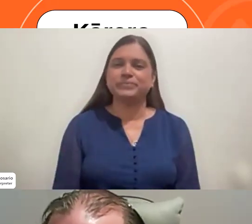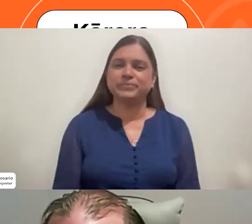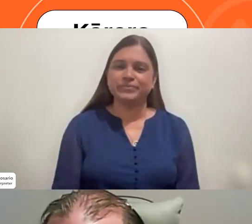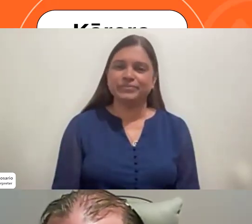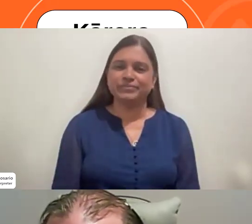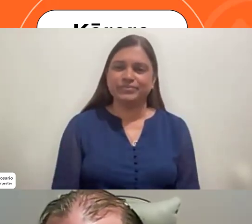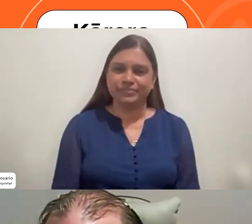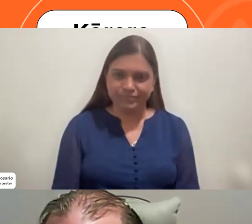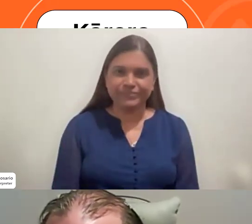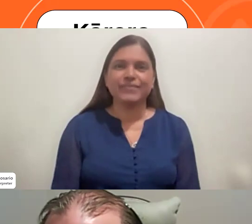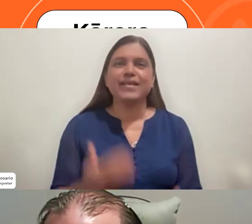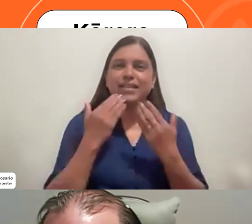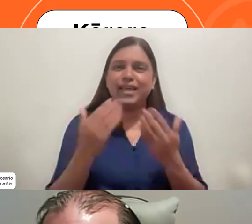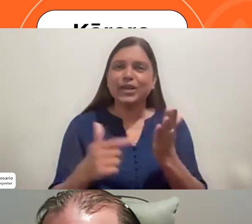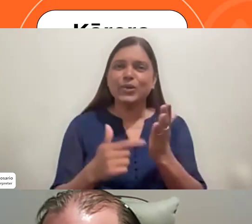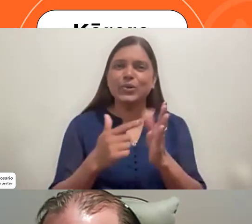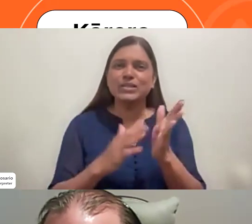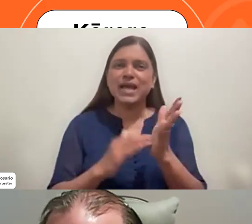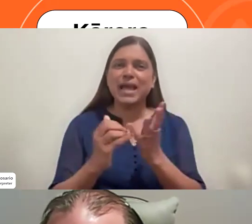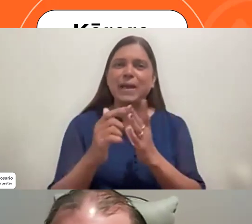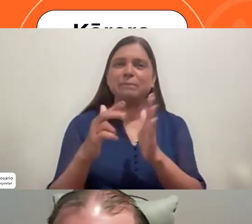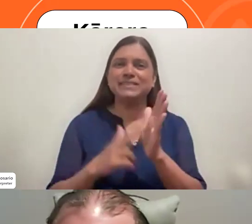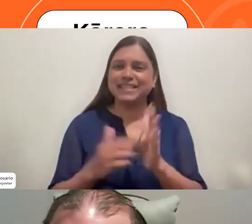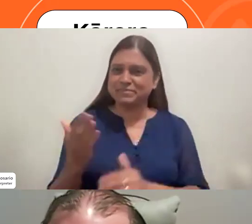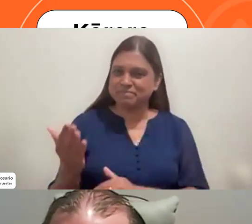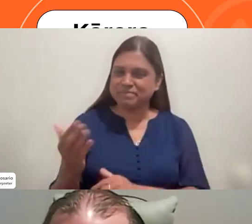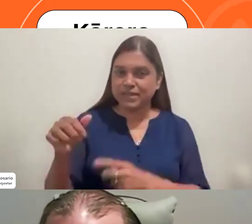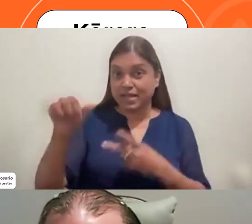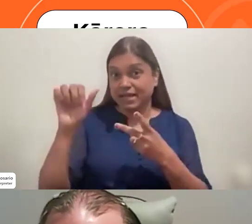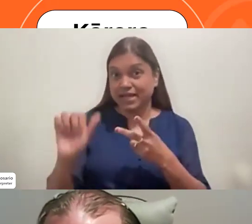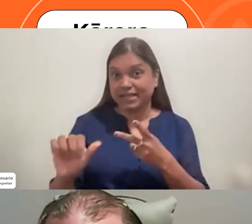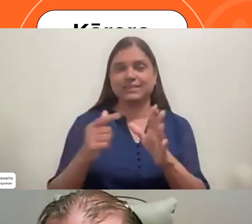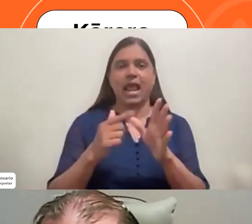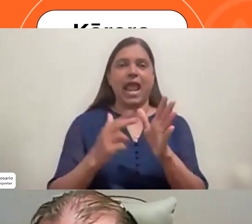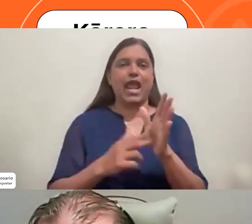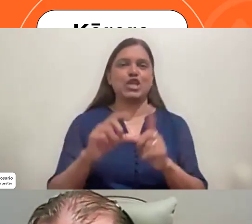Amazing. Thank you so much, Tamsin. Next, we will go to Andrew.